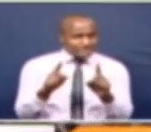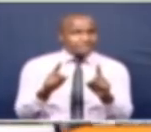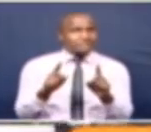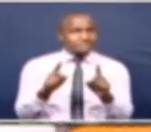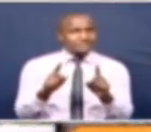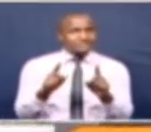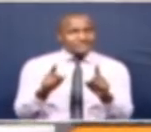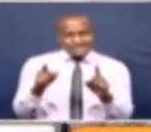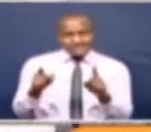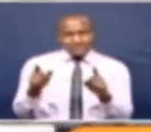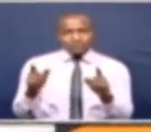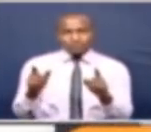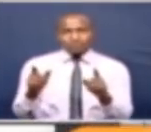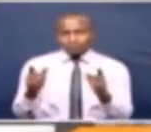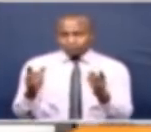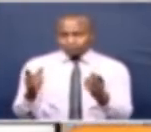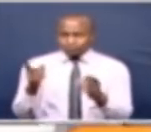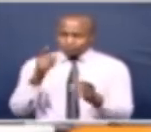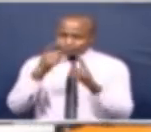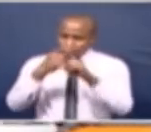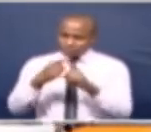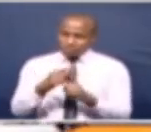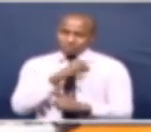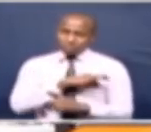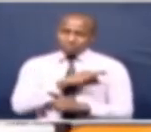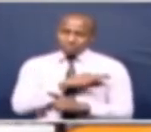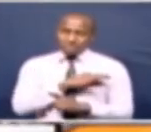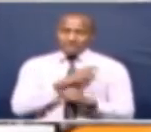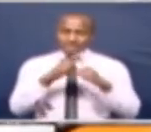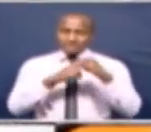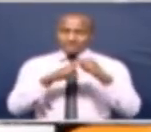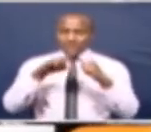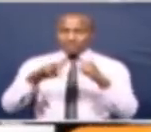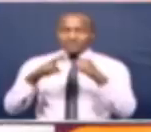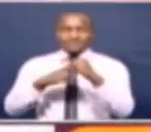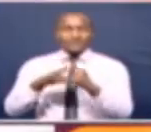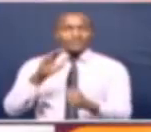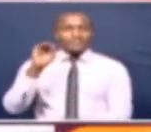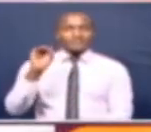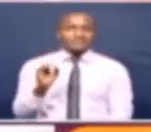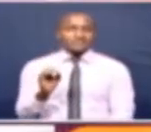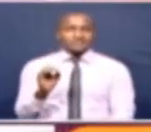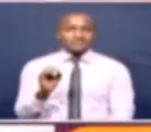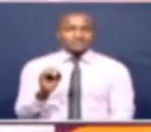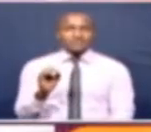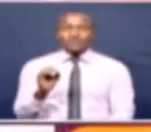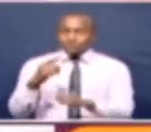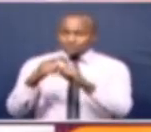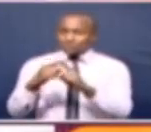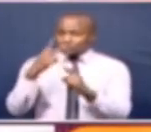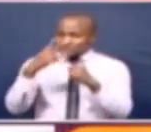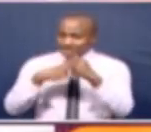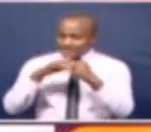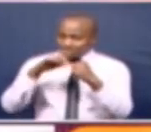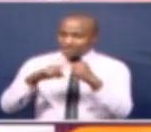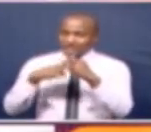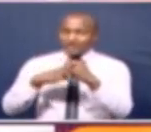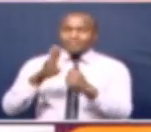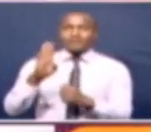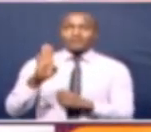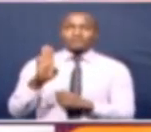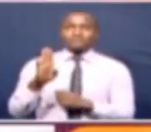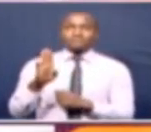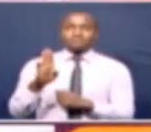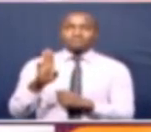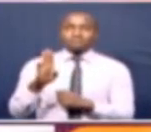to boost the bank's total interest income, which declined by 7.7% to 29.9 billion shillings. The bank's operating